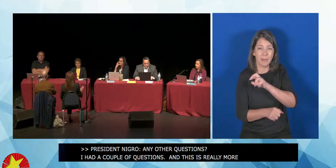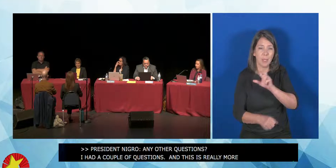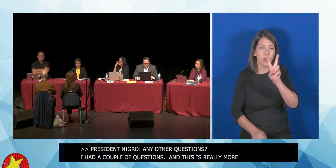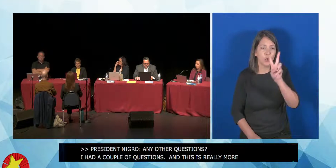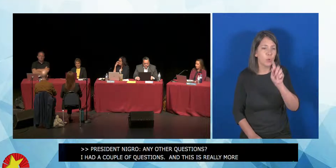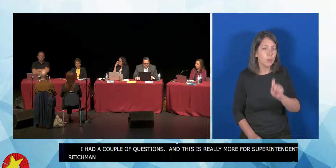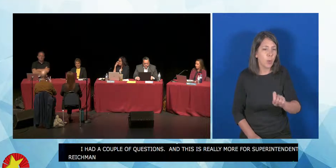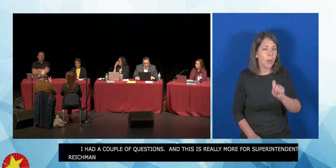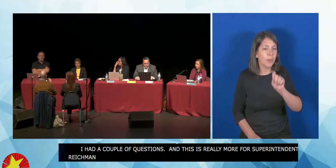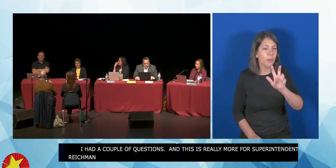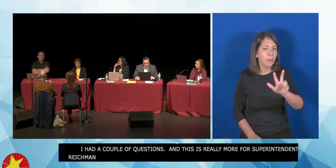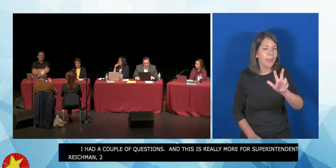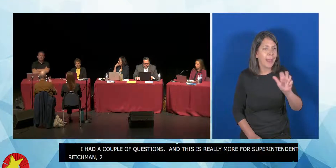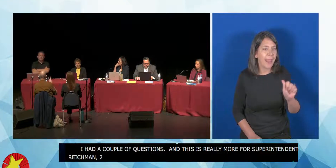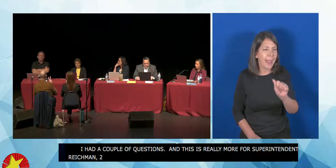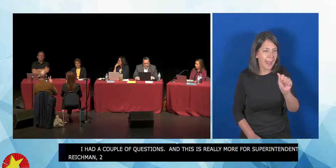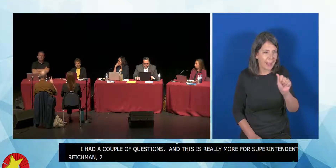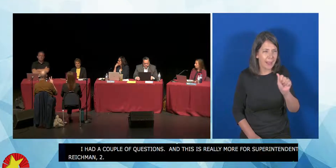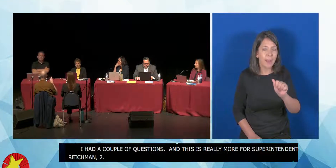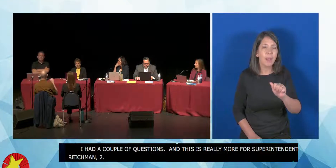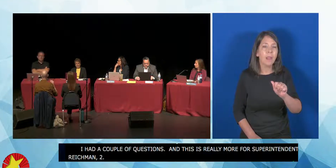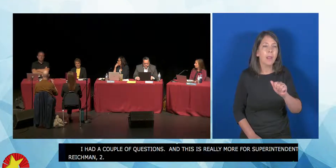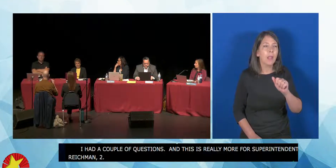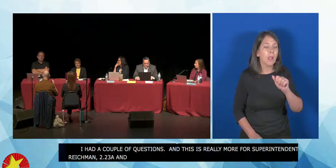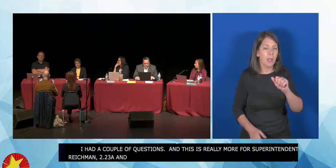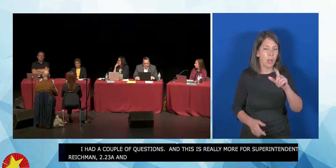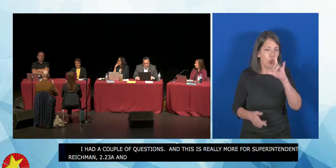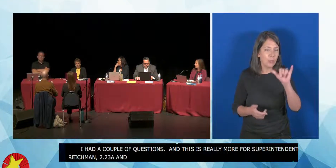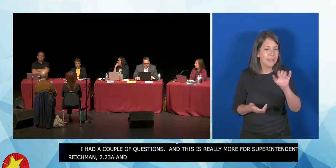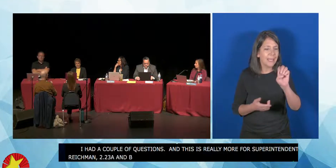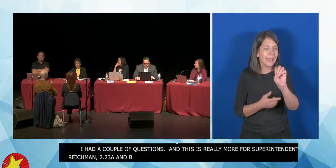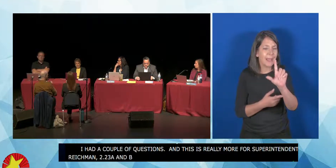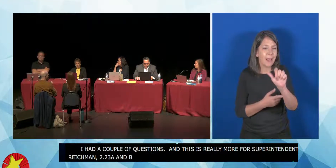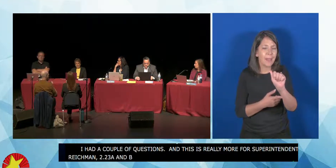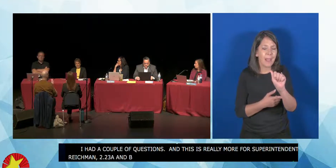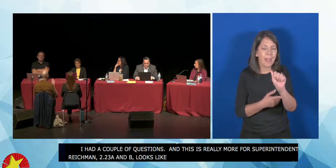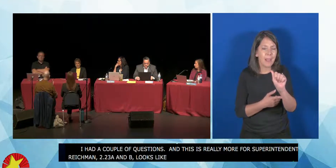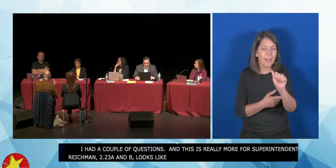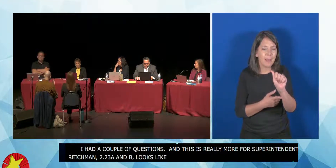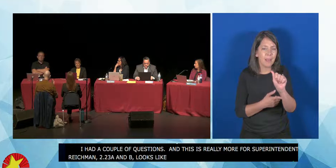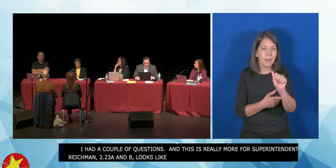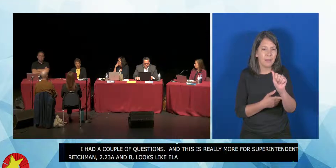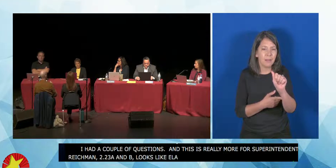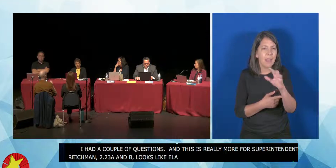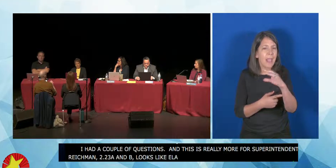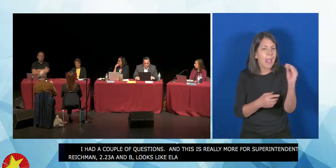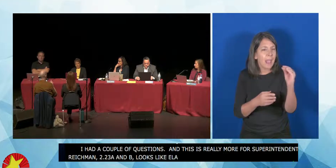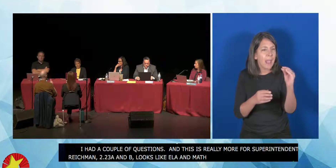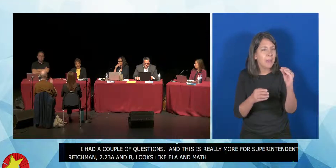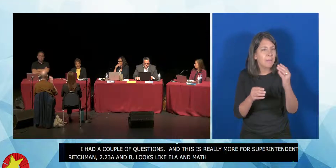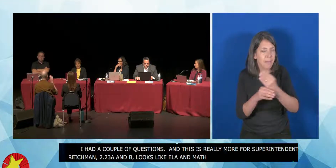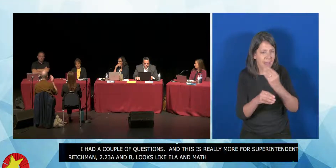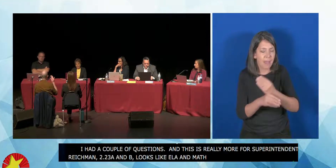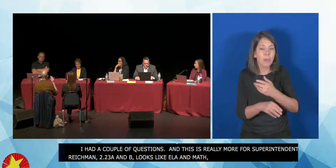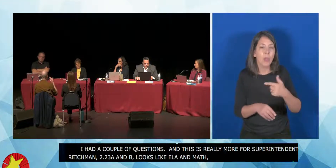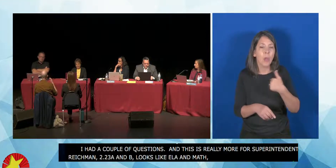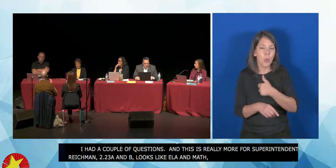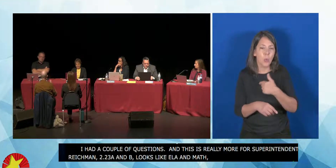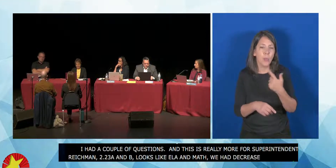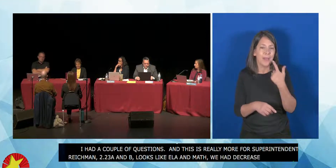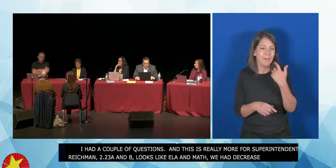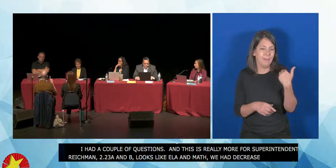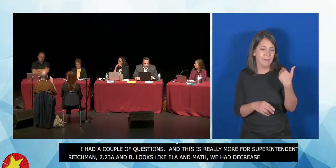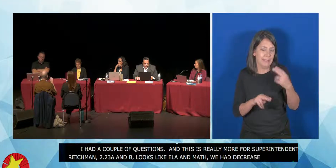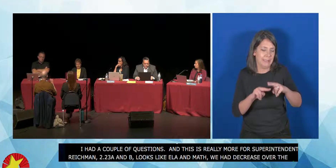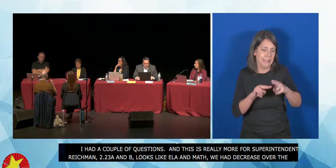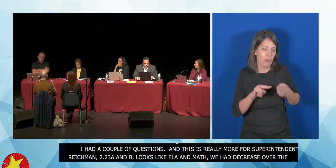2.23A and B, it looks like in ELA and math, we had a decrease over last year,